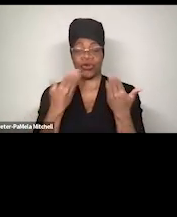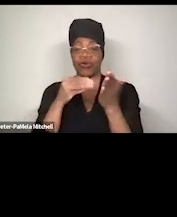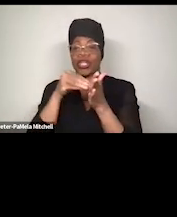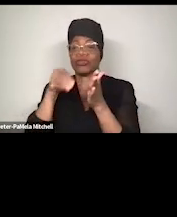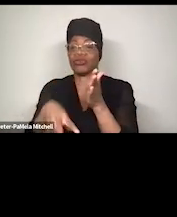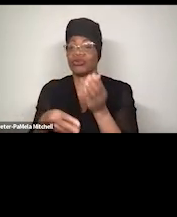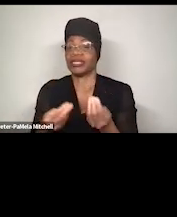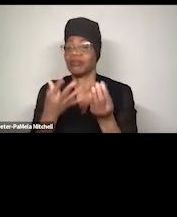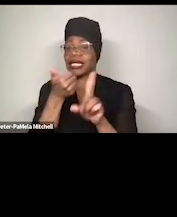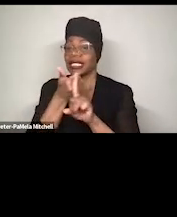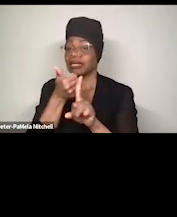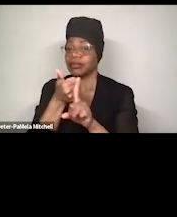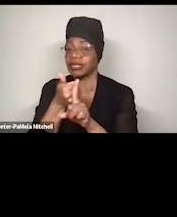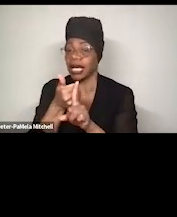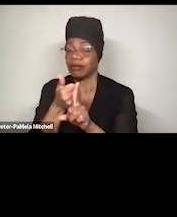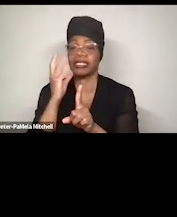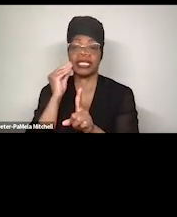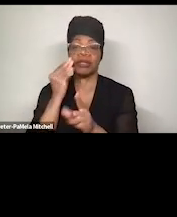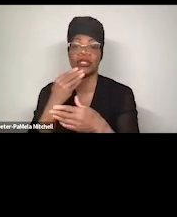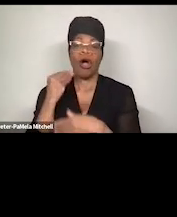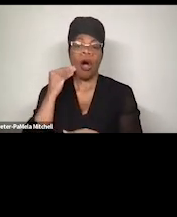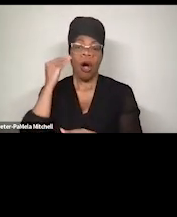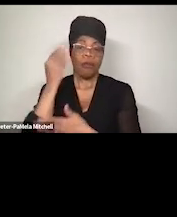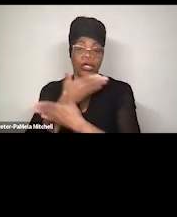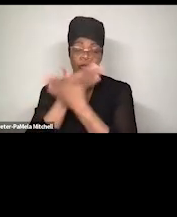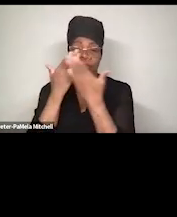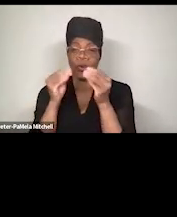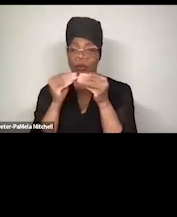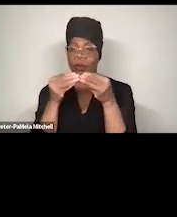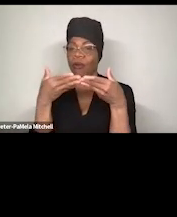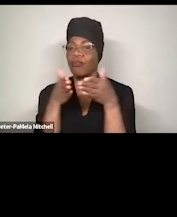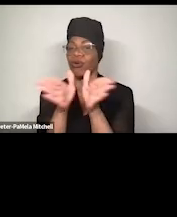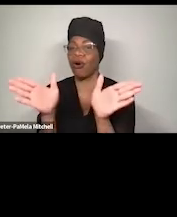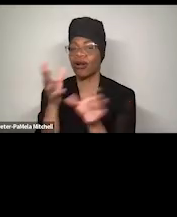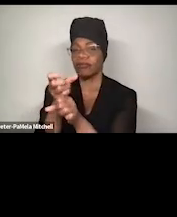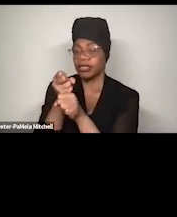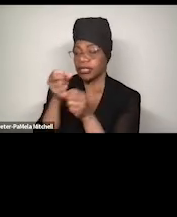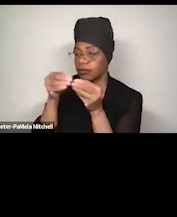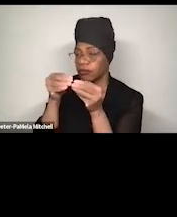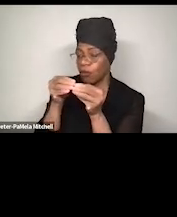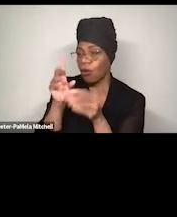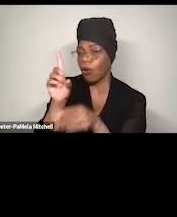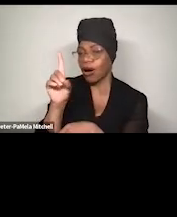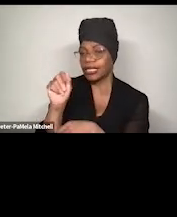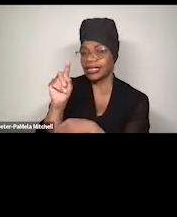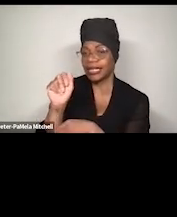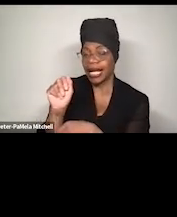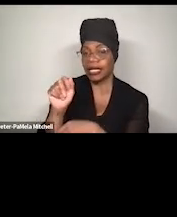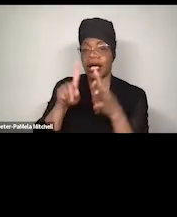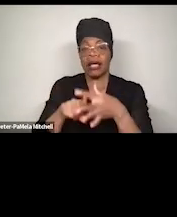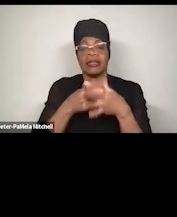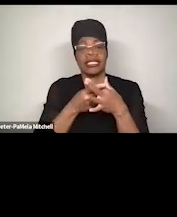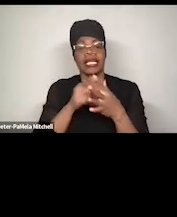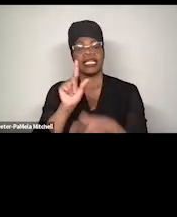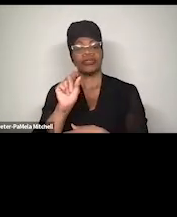little bit of a broader definition. So we get some more data from McKinney-Vento Act reporting. Starting in 2021,